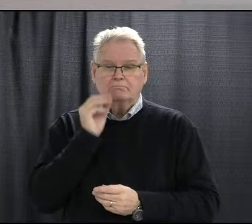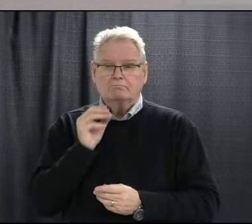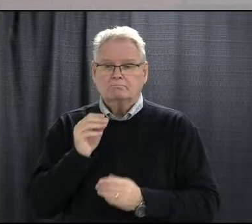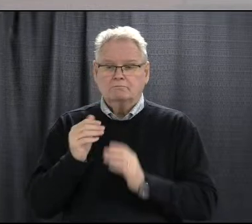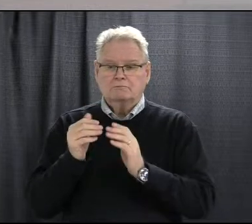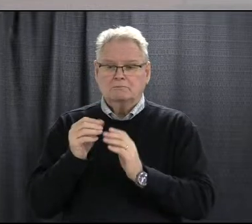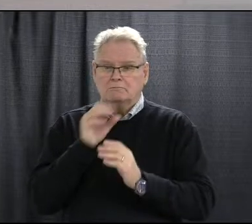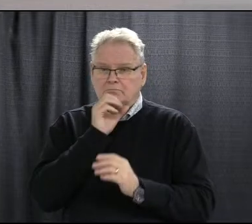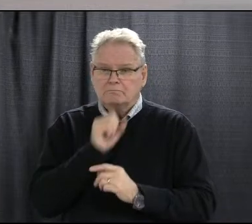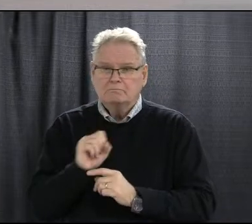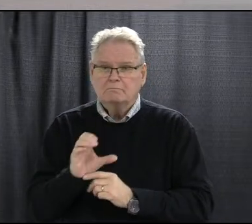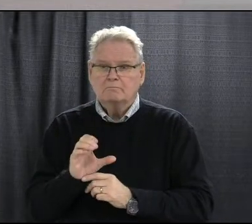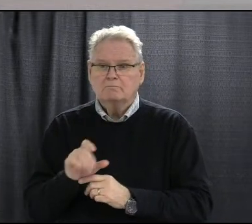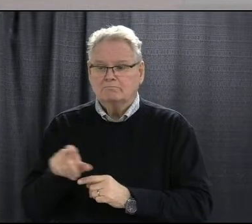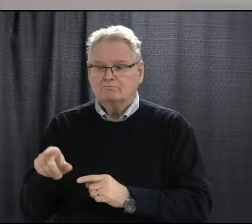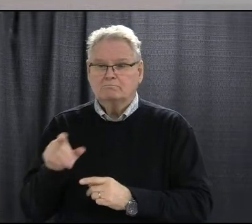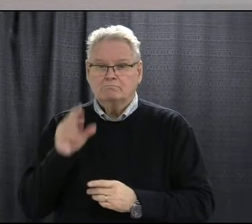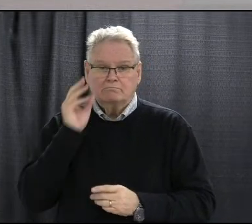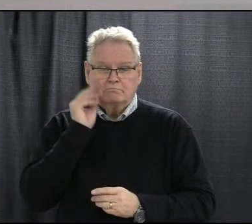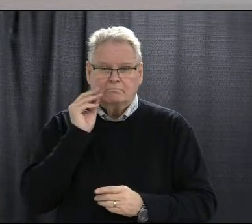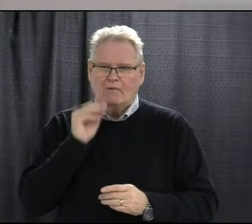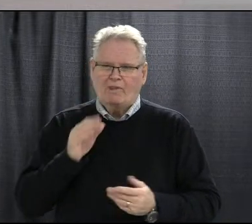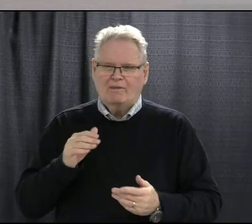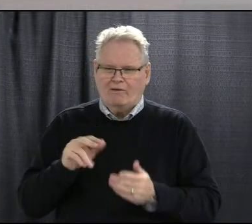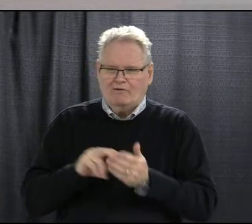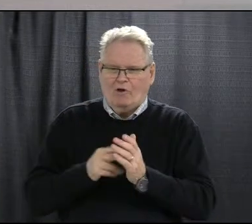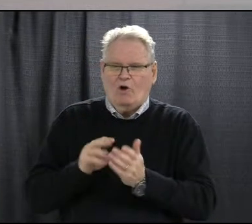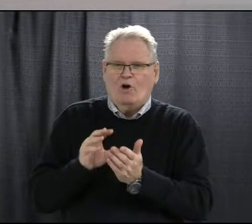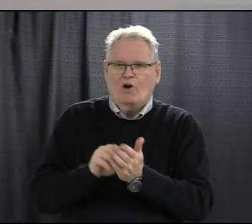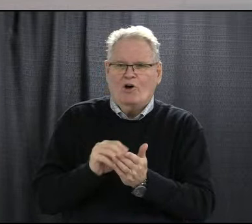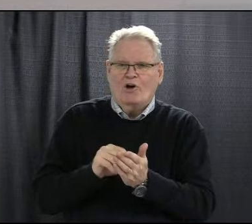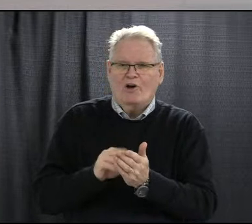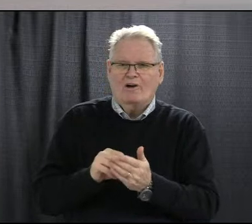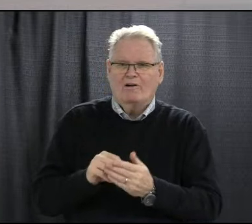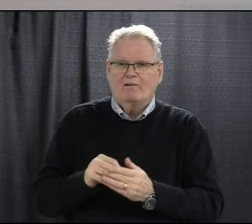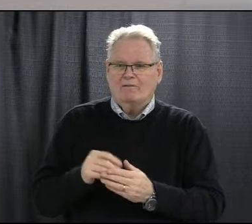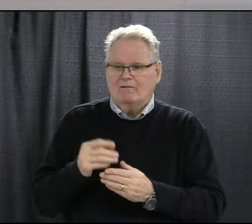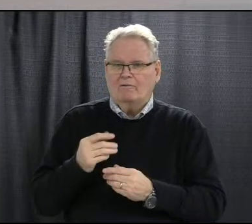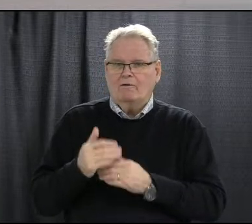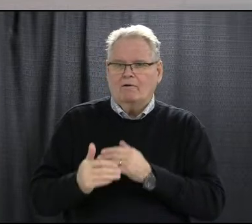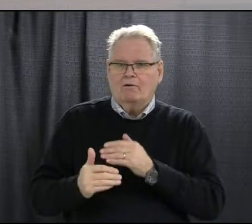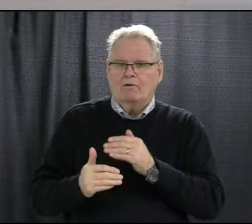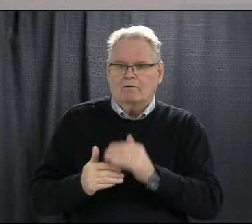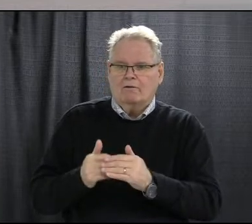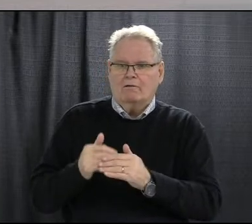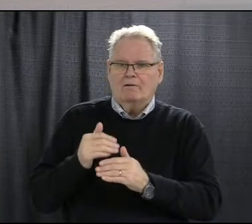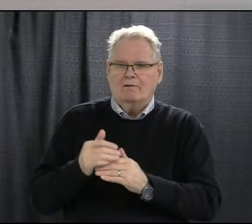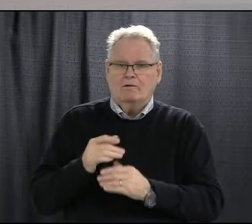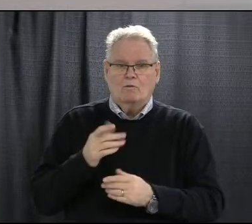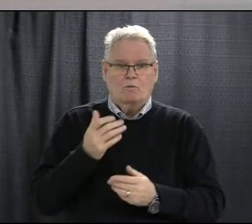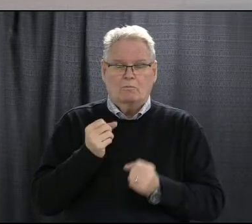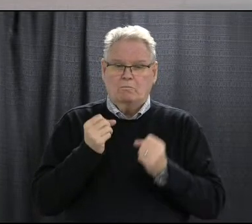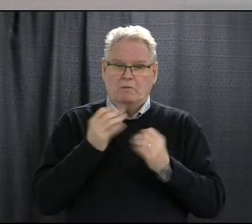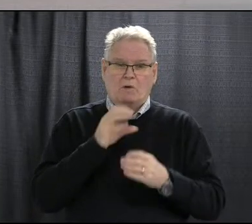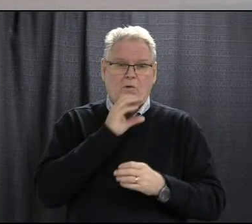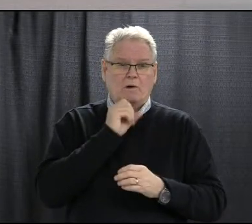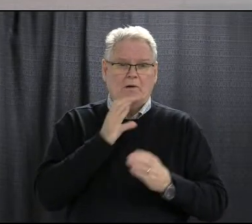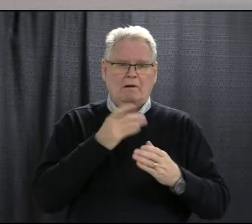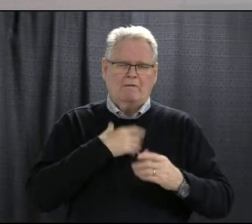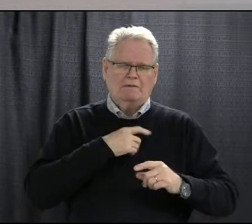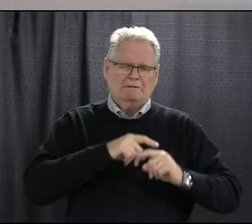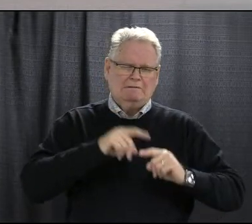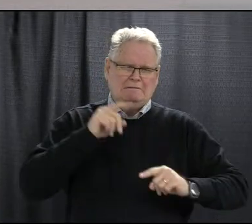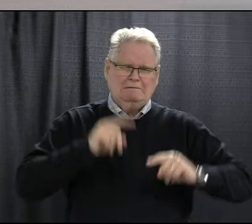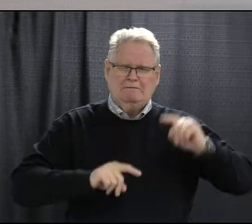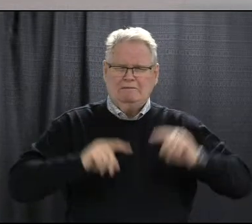things happening to you as your body fails, and the opportunity exists to be able to provide more and more drugs,